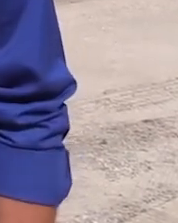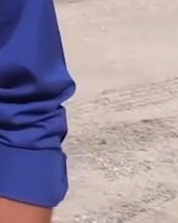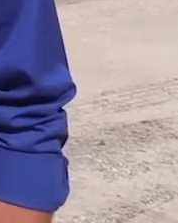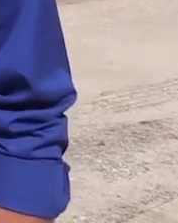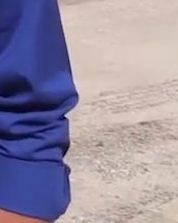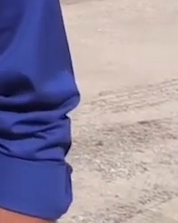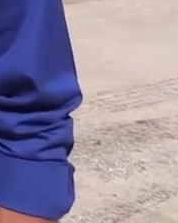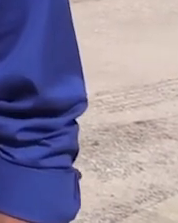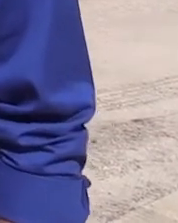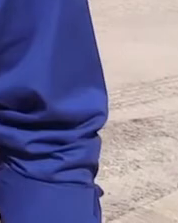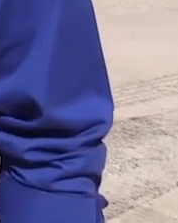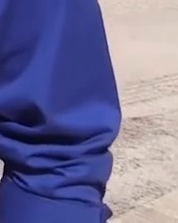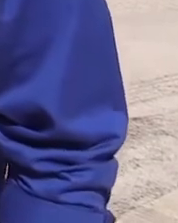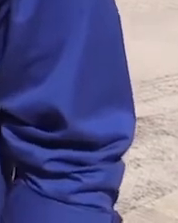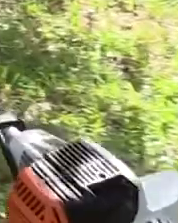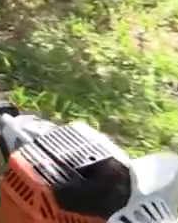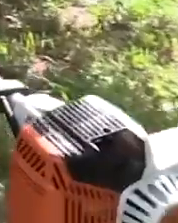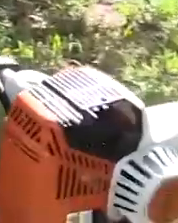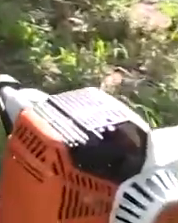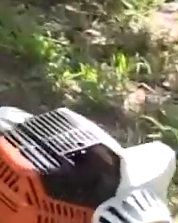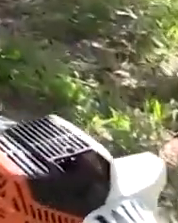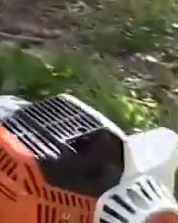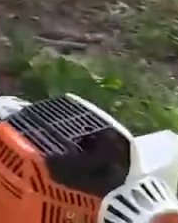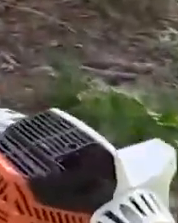give you a tour in the day in the life of our team.